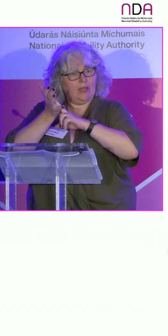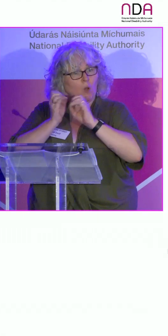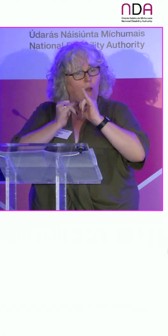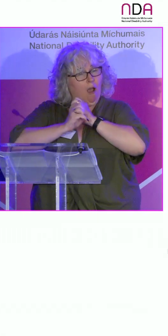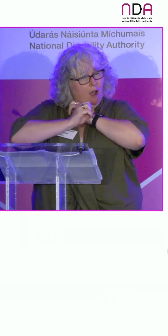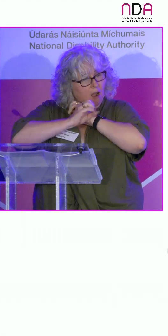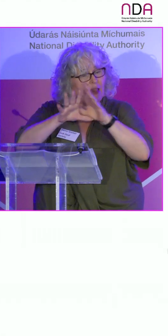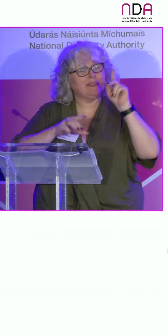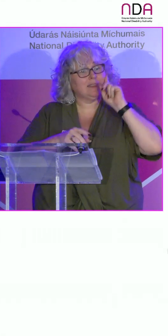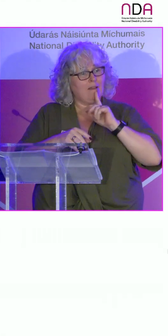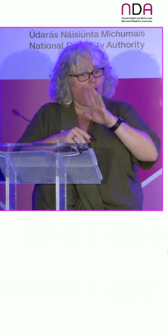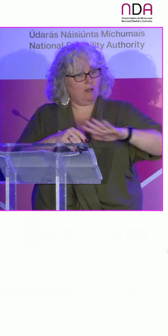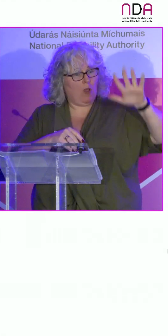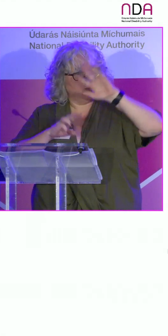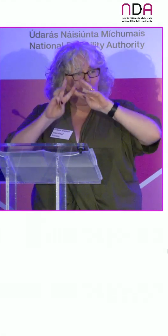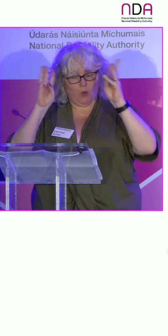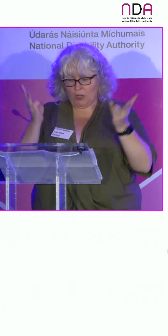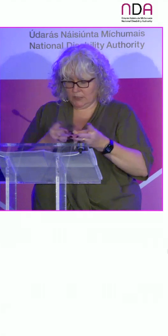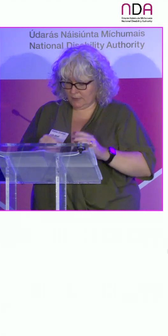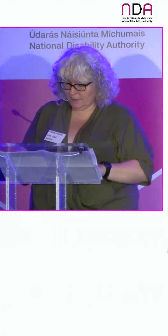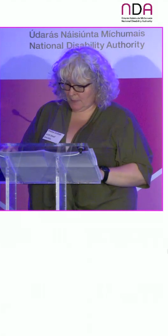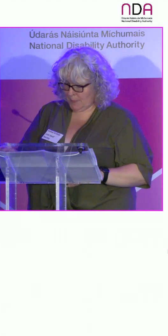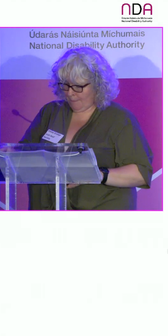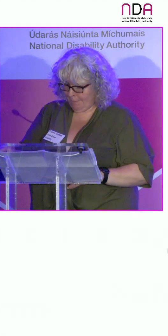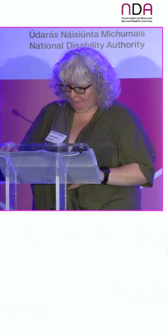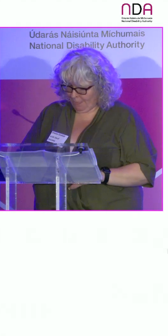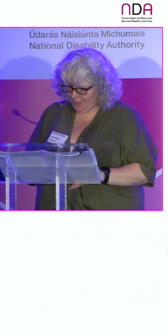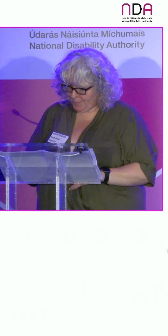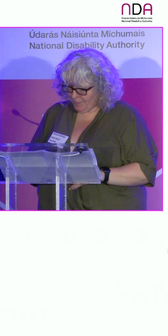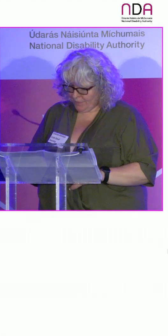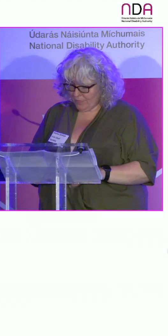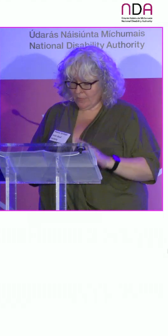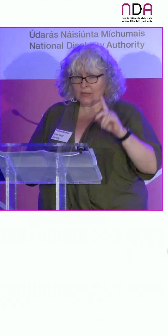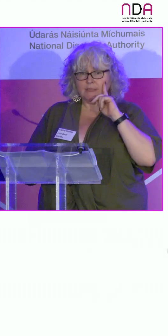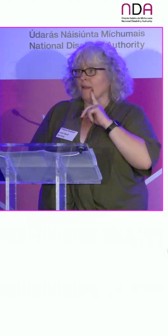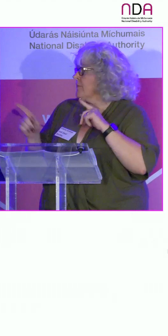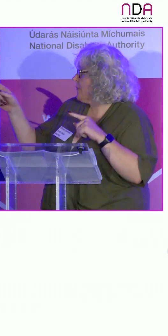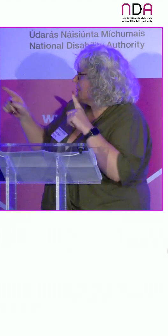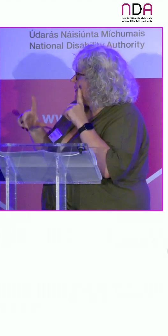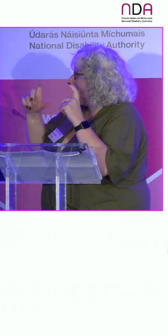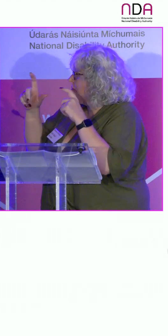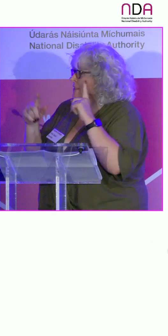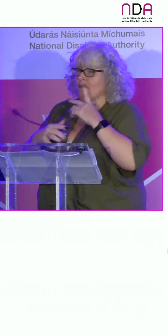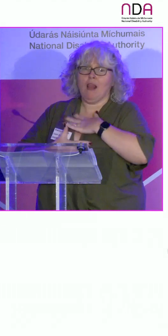years, and it's for deaf people all over the world to come together against each other in competition.